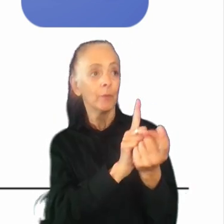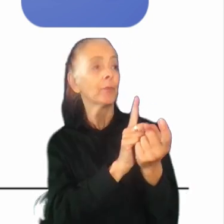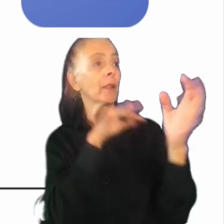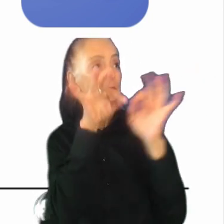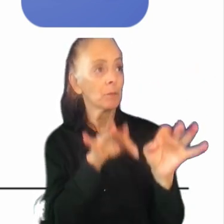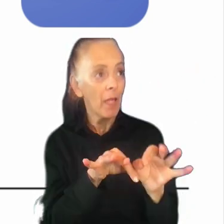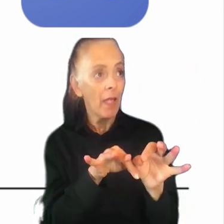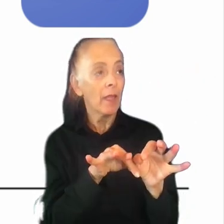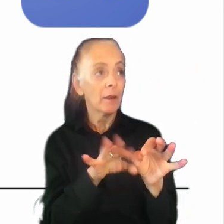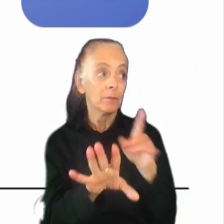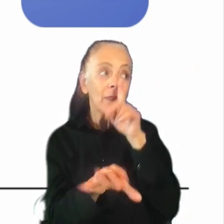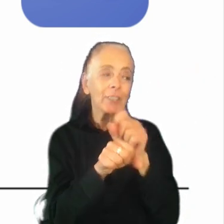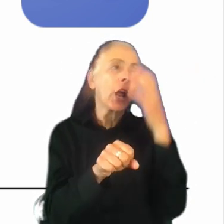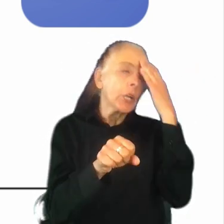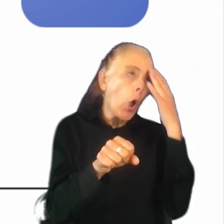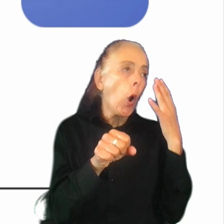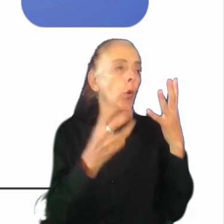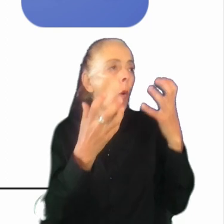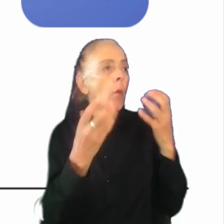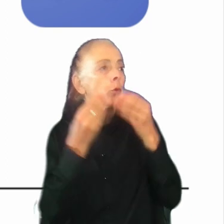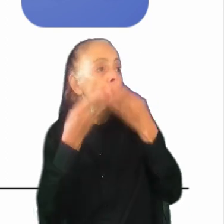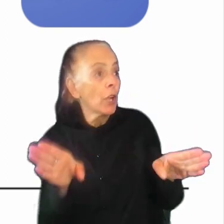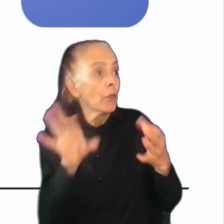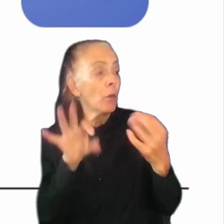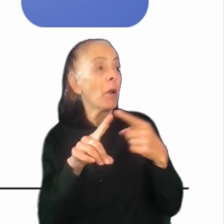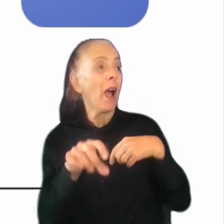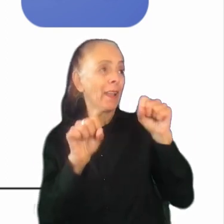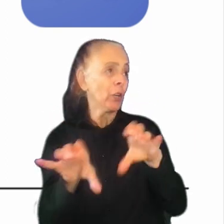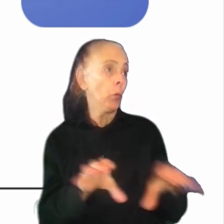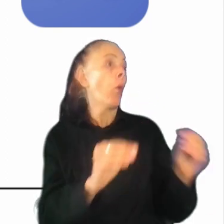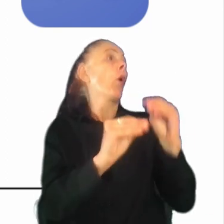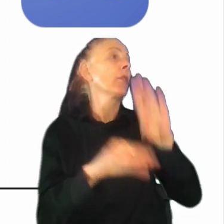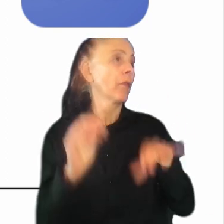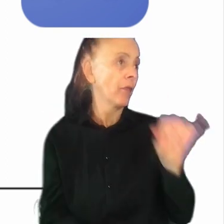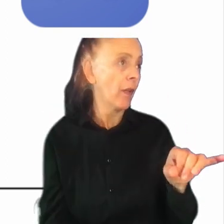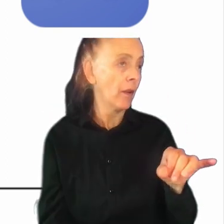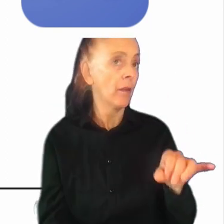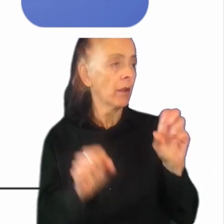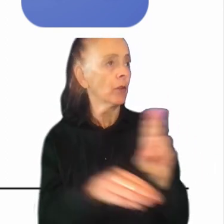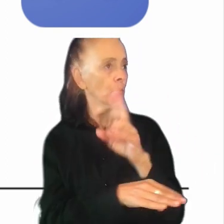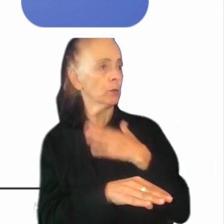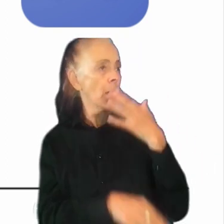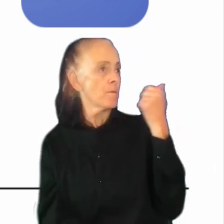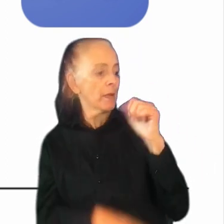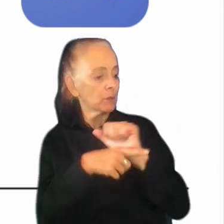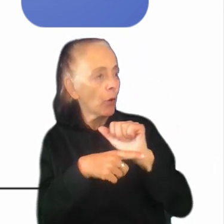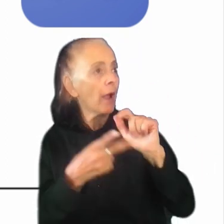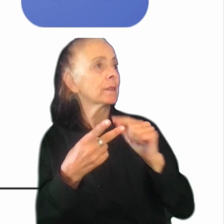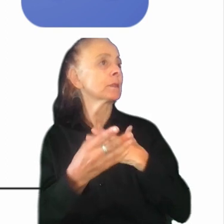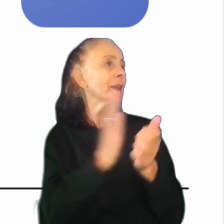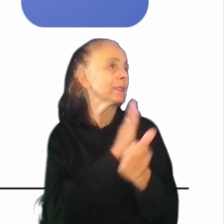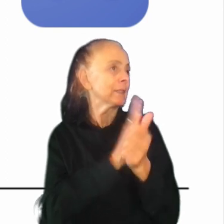explain actually i know you just asked after general feedback but i can do something more than that i can i use my best practice and my skills to